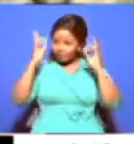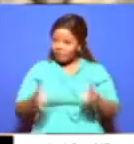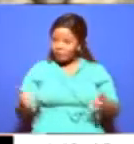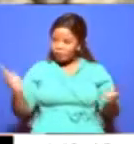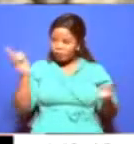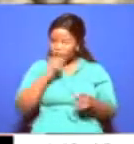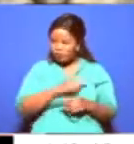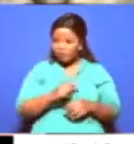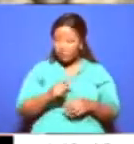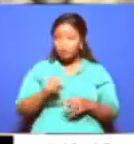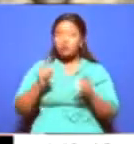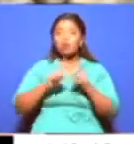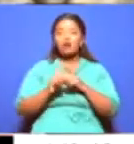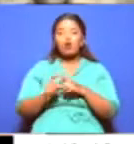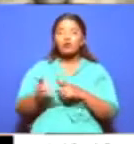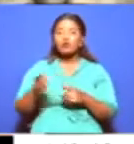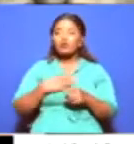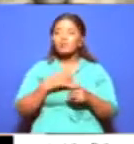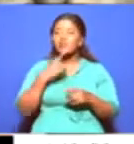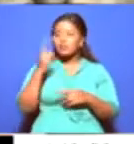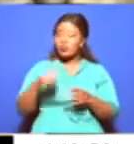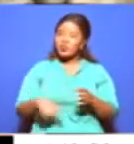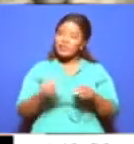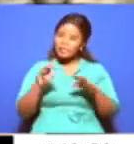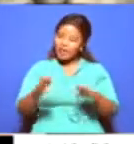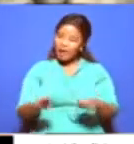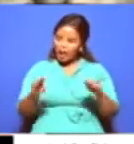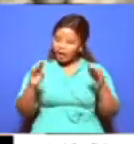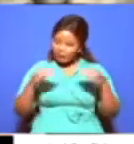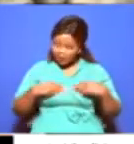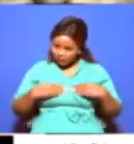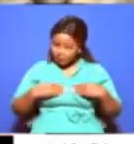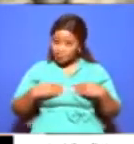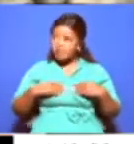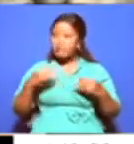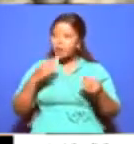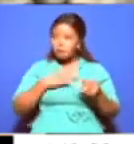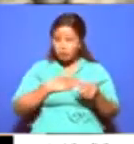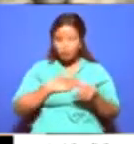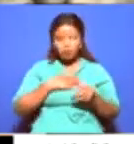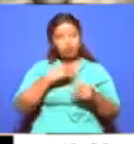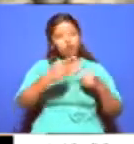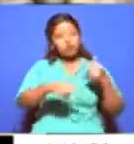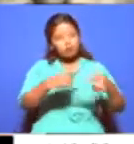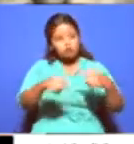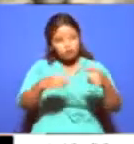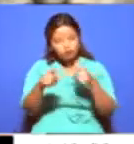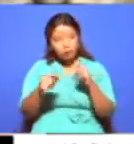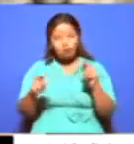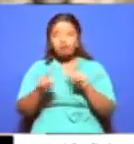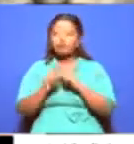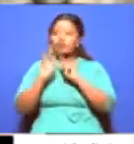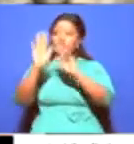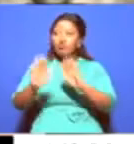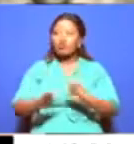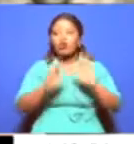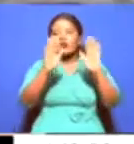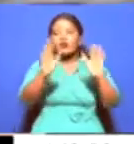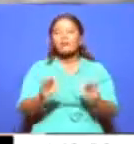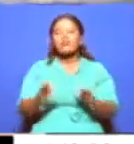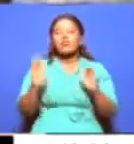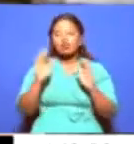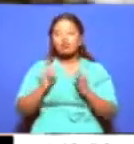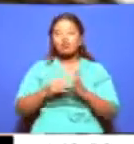mimi nimesema ninakubali kwamba nitaenda mbele na kuomba uongozi ya kaunti